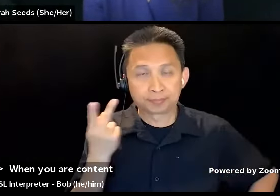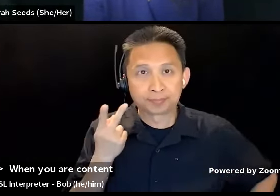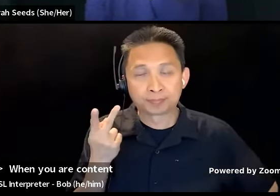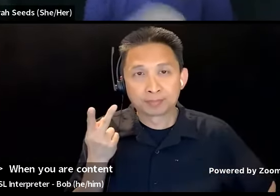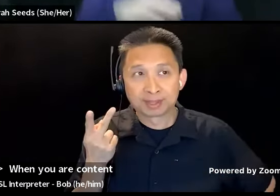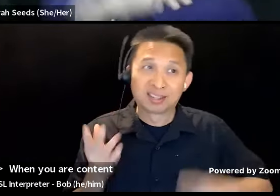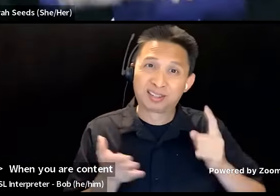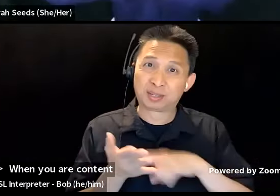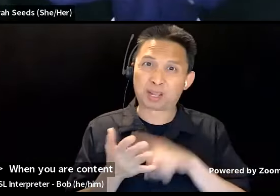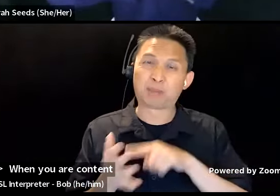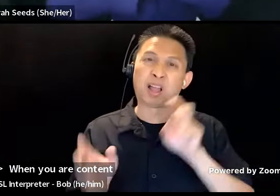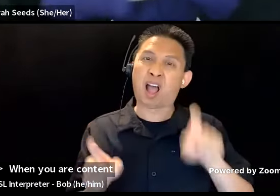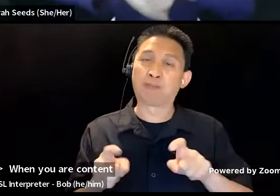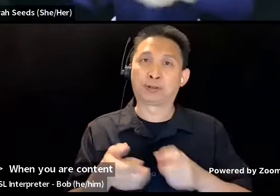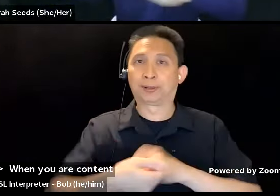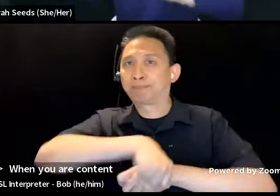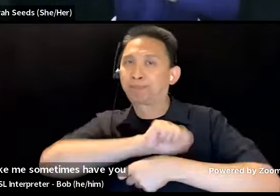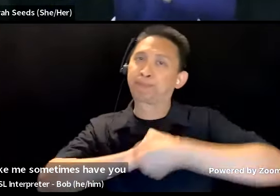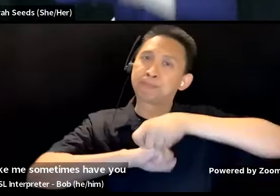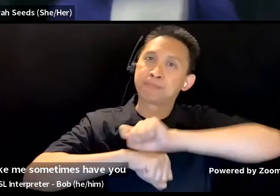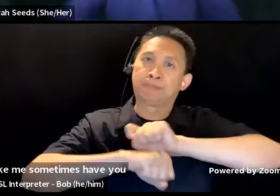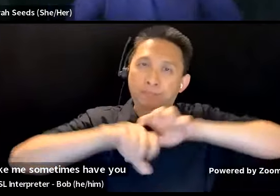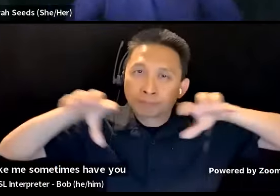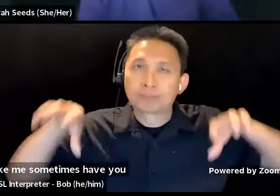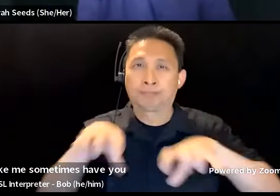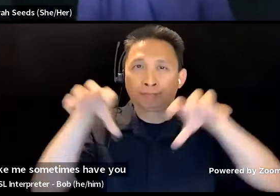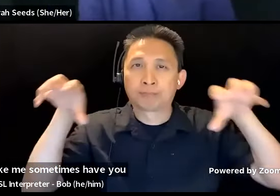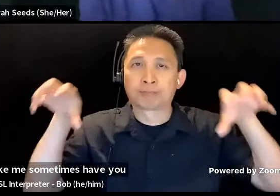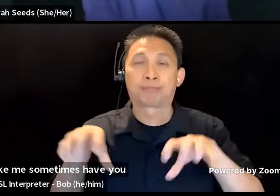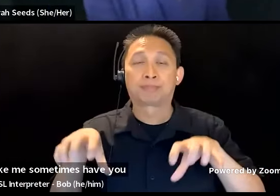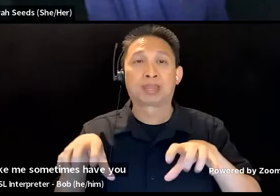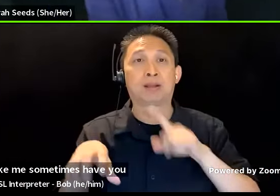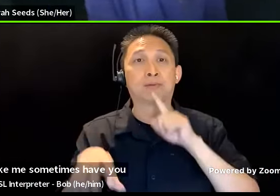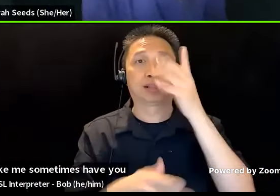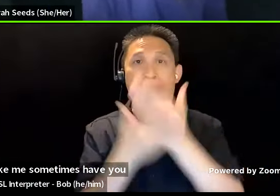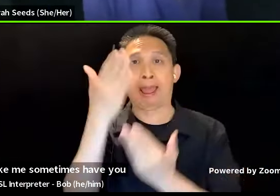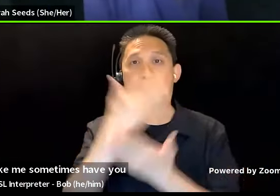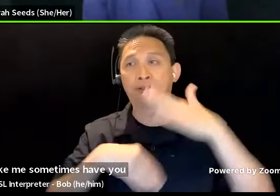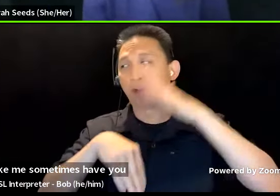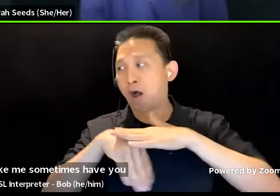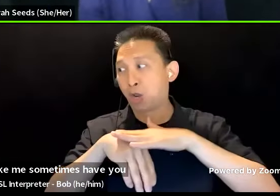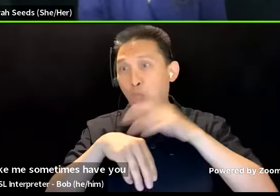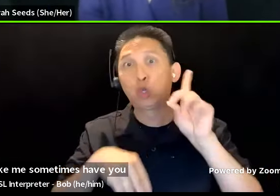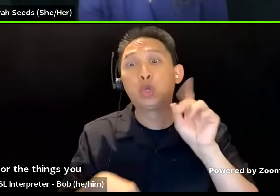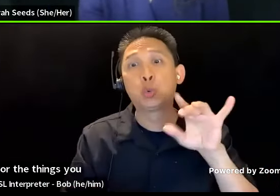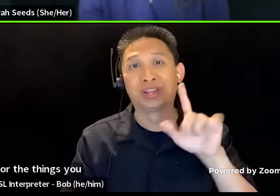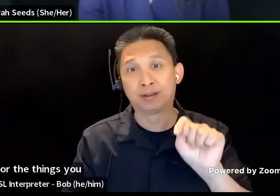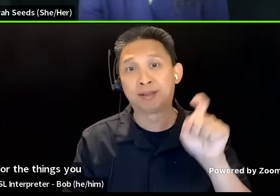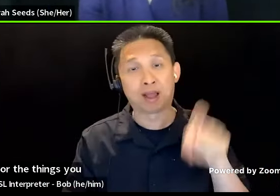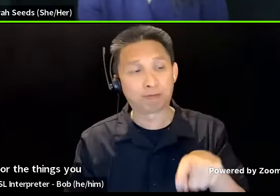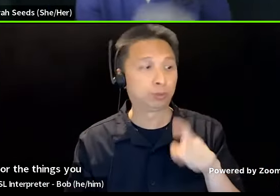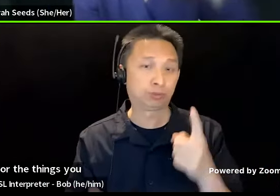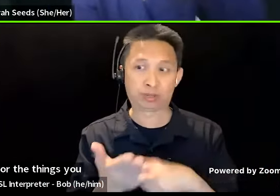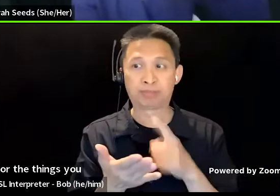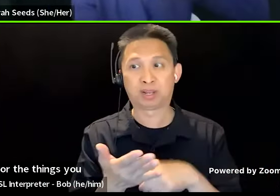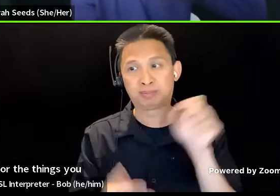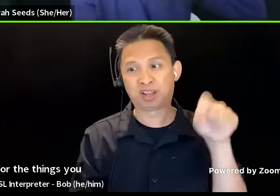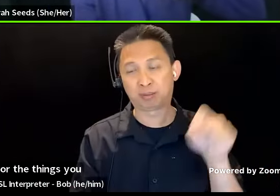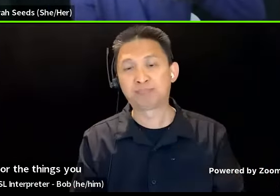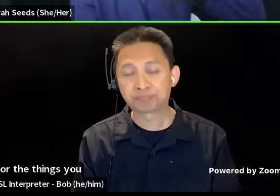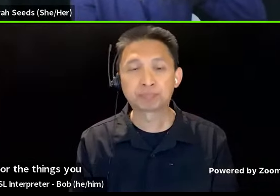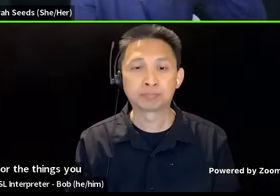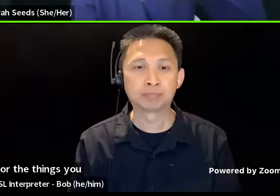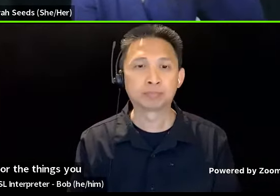down and dirty for the things that you're trying to make, right? Right. So, yeah. Absolutely. Wow. And honestly, it's